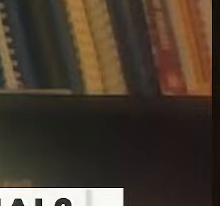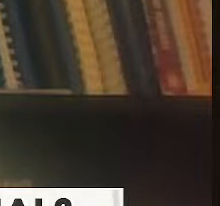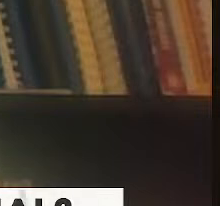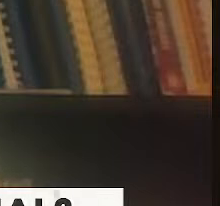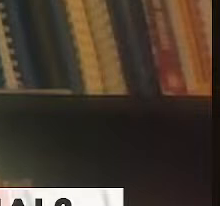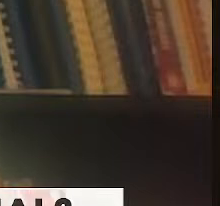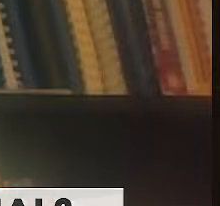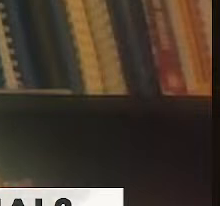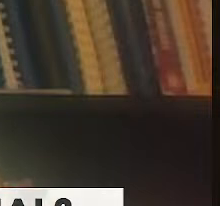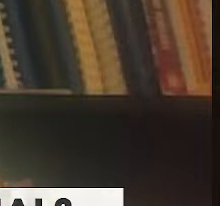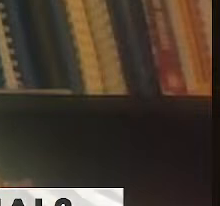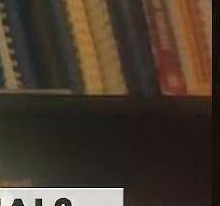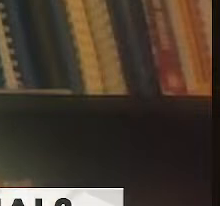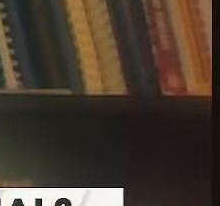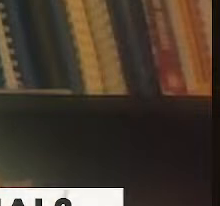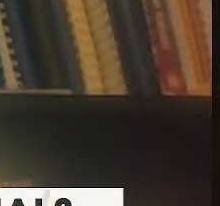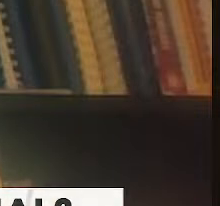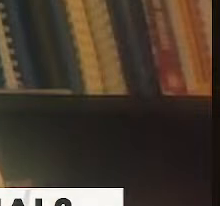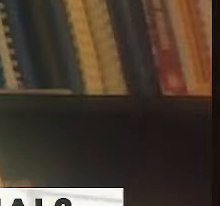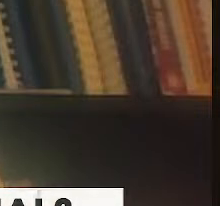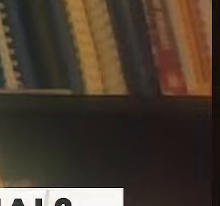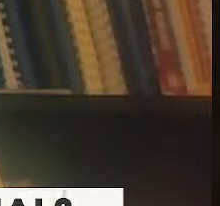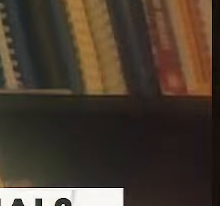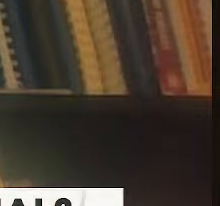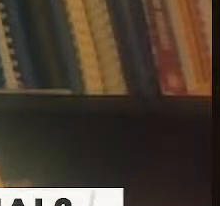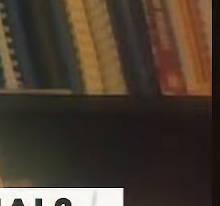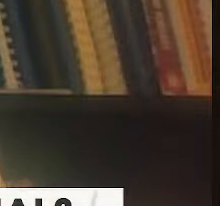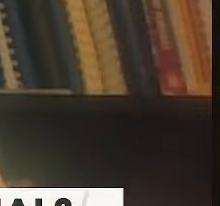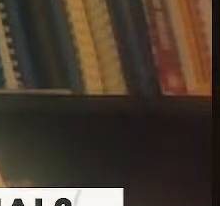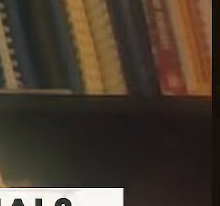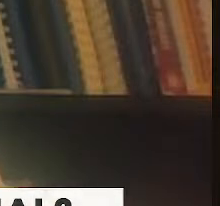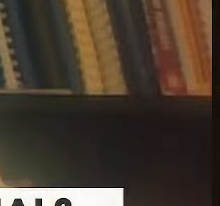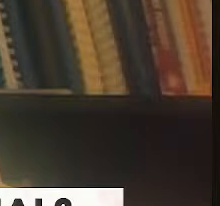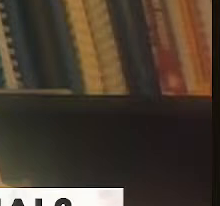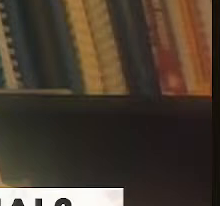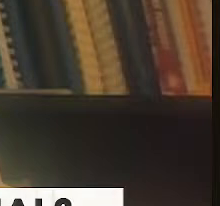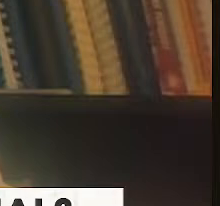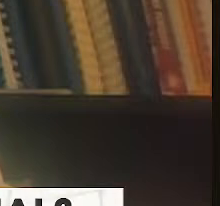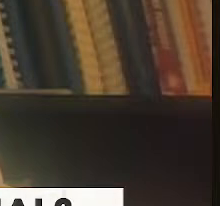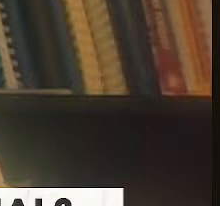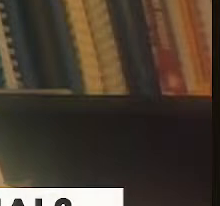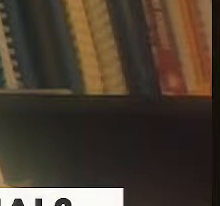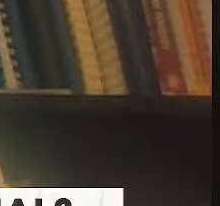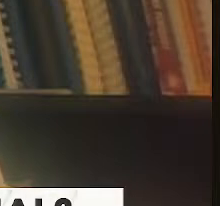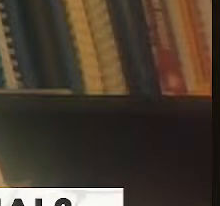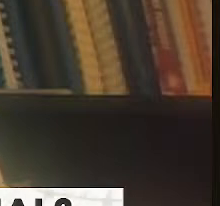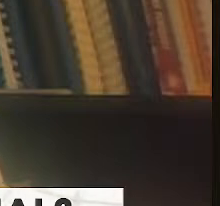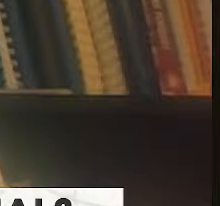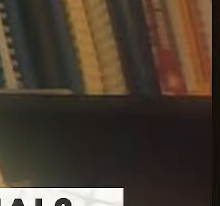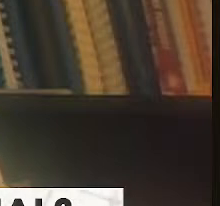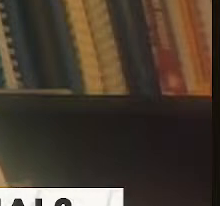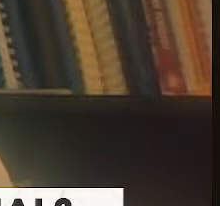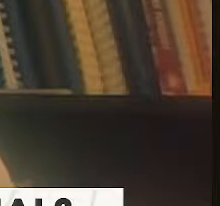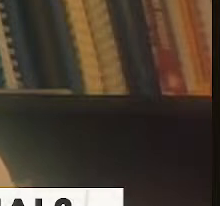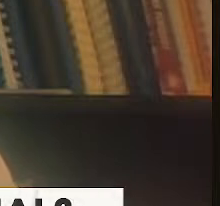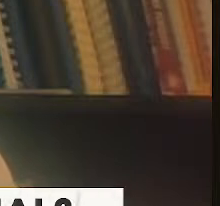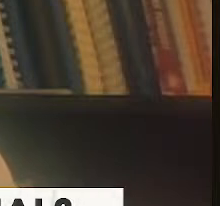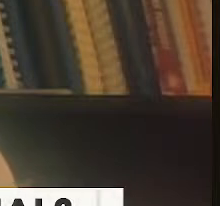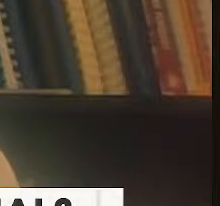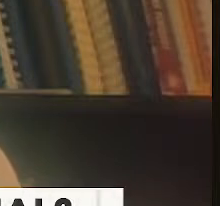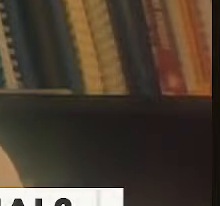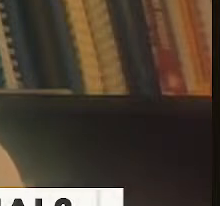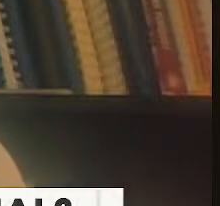that is of peculiar concern, that is the office of the Attorney General, where the president